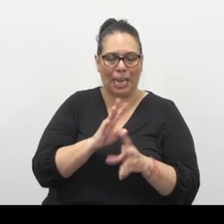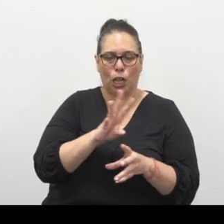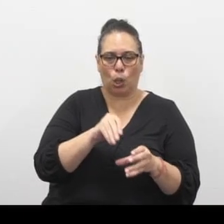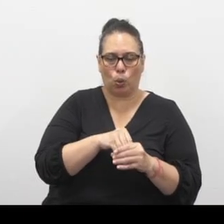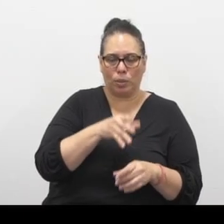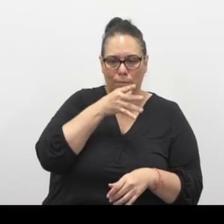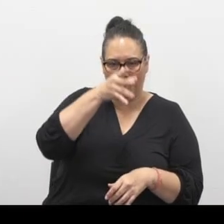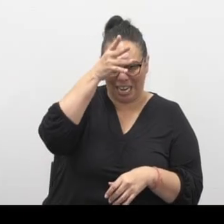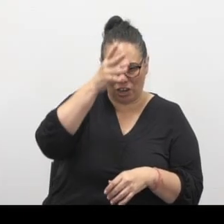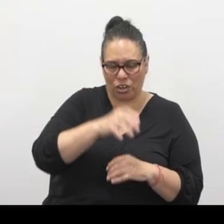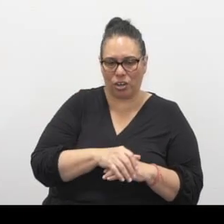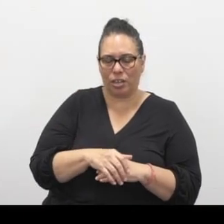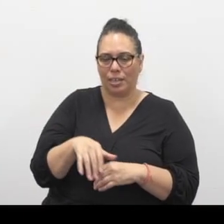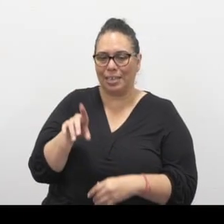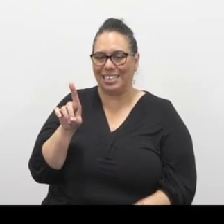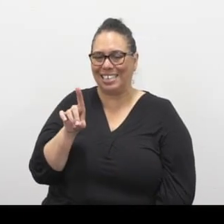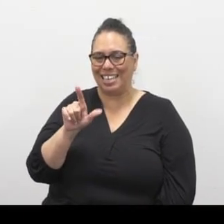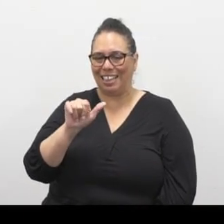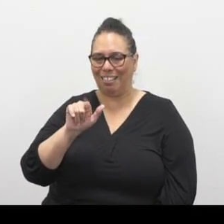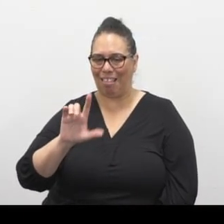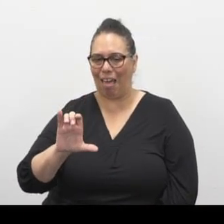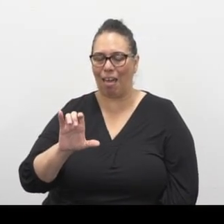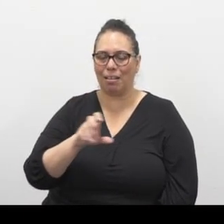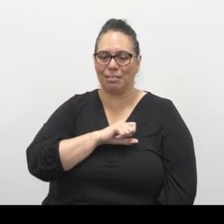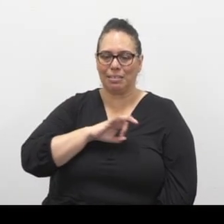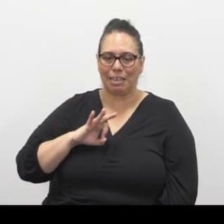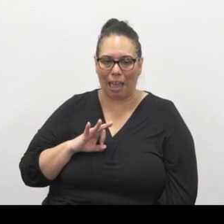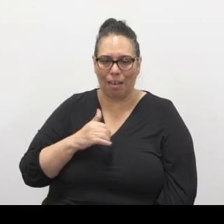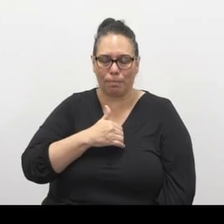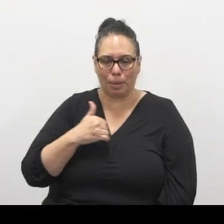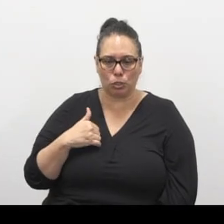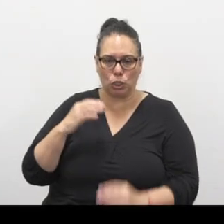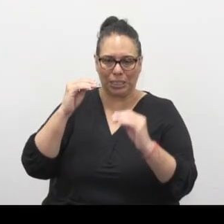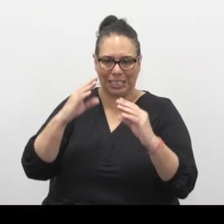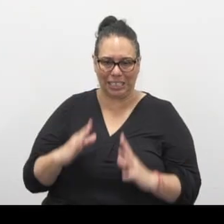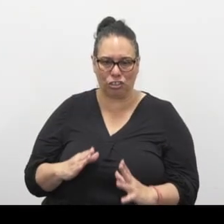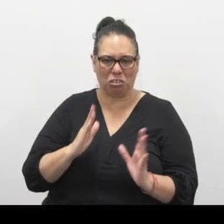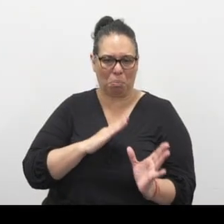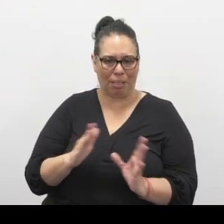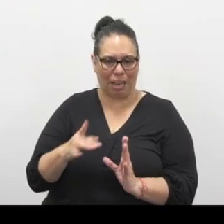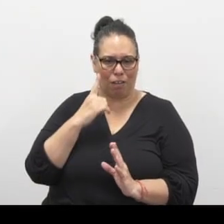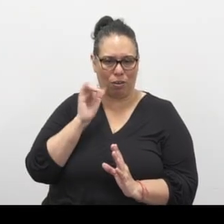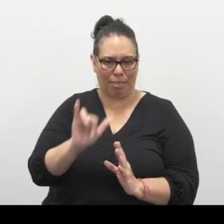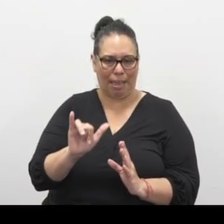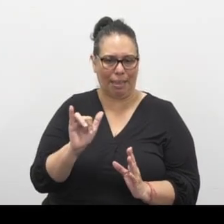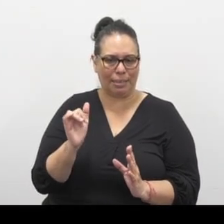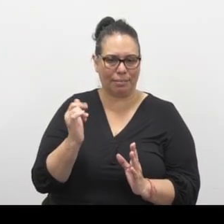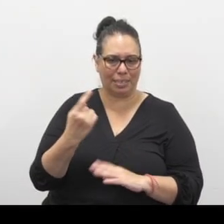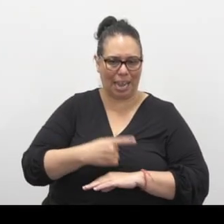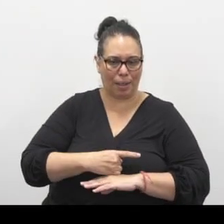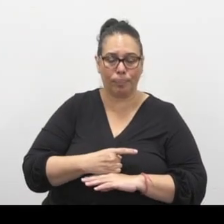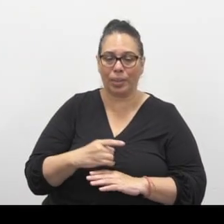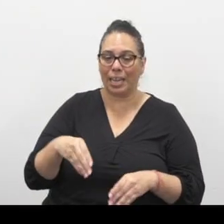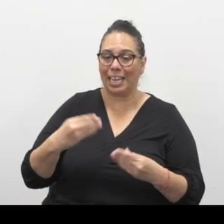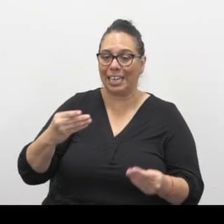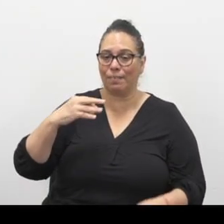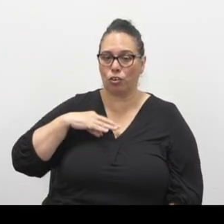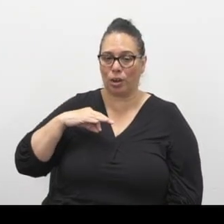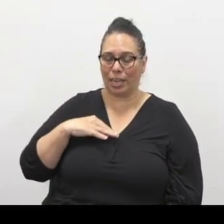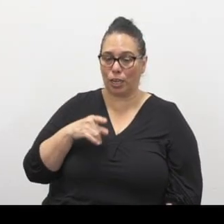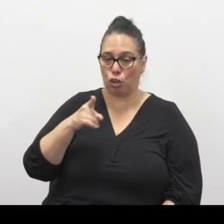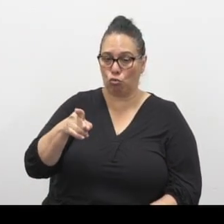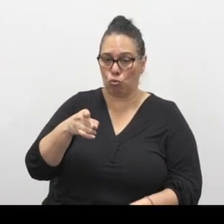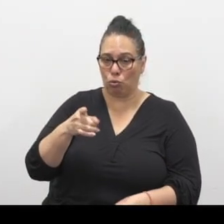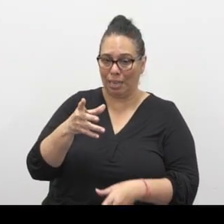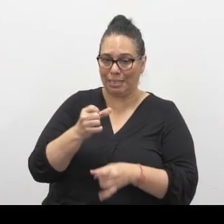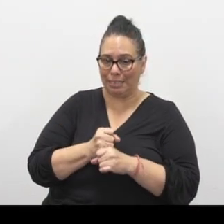and DLAC and staff members and teachers in planning for that day. And also to give credit, tonight you accepted a